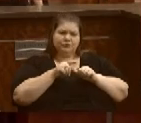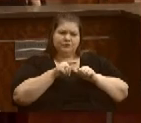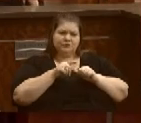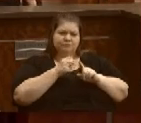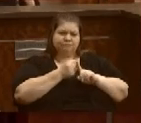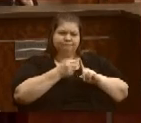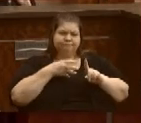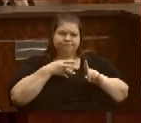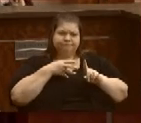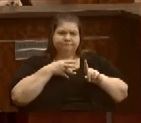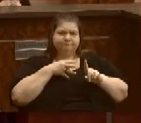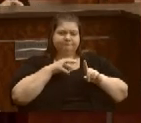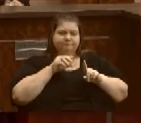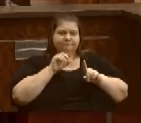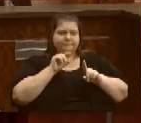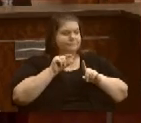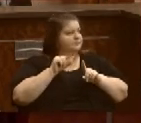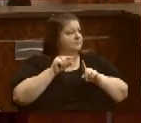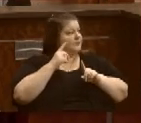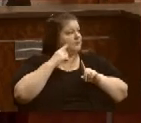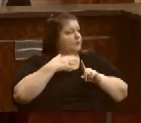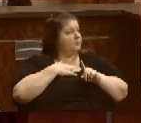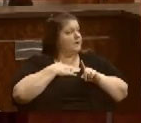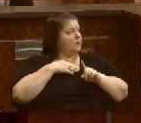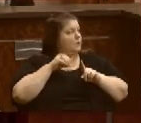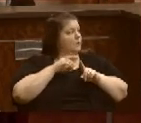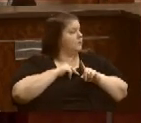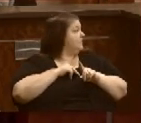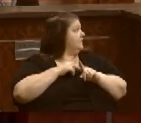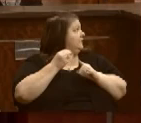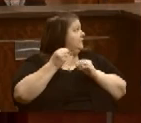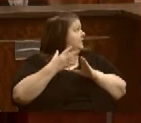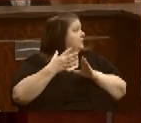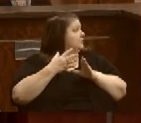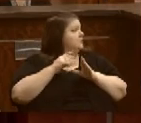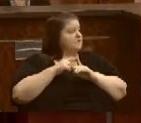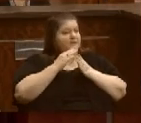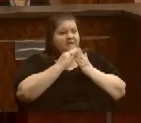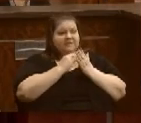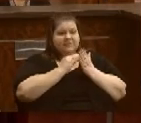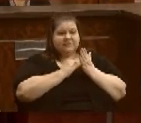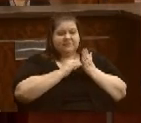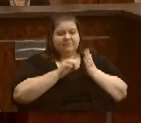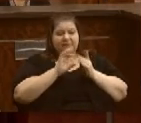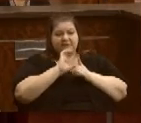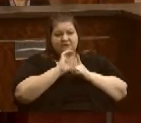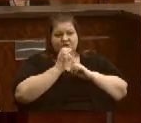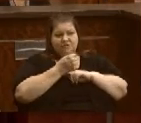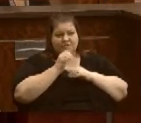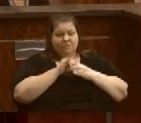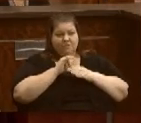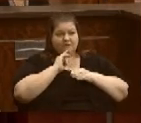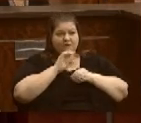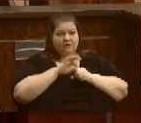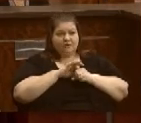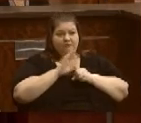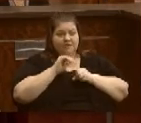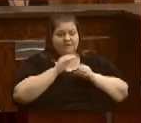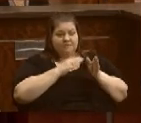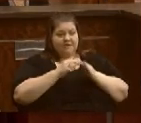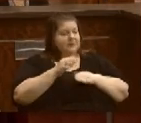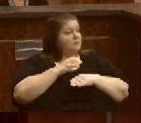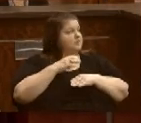give, at least for my own information, the list of conditions that were voted upon by the Planning